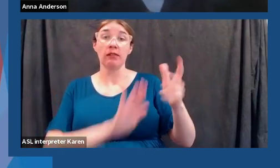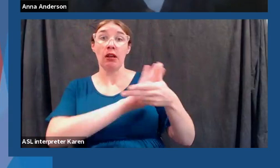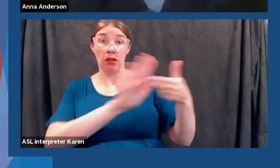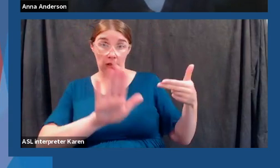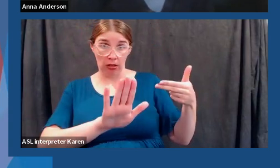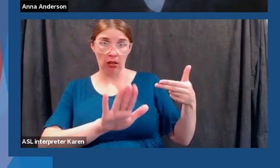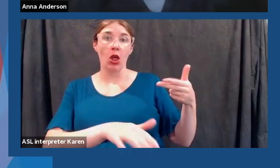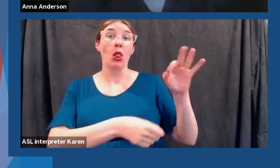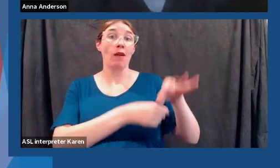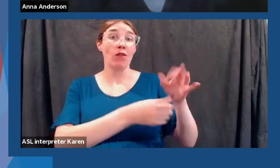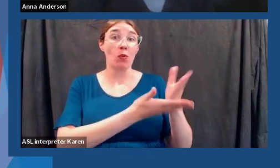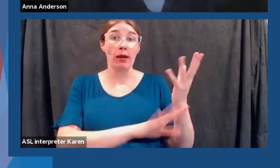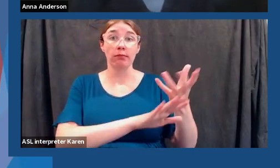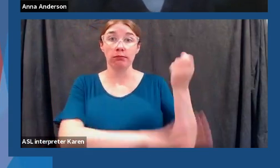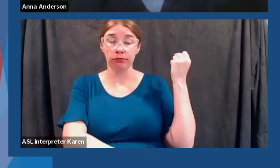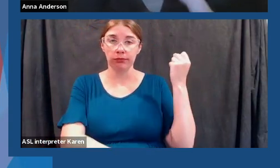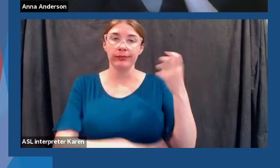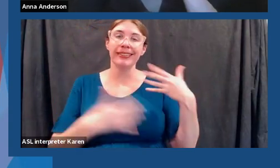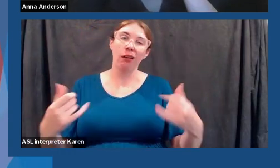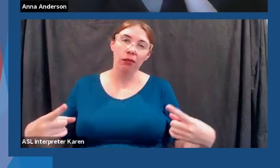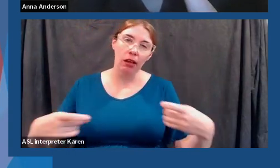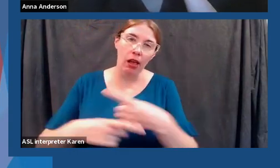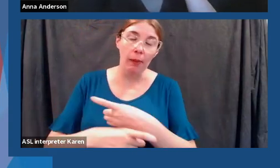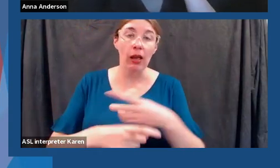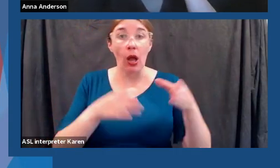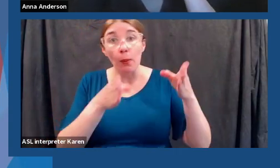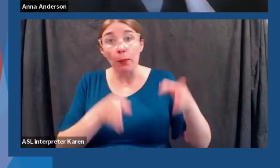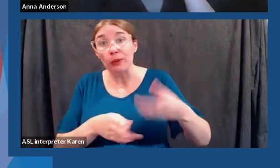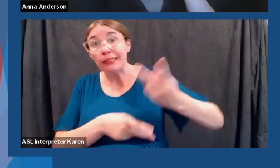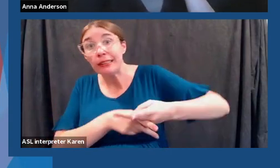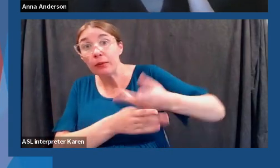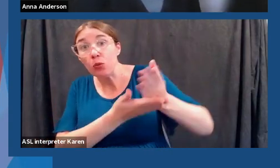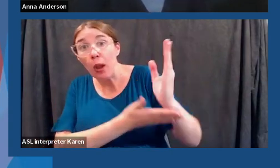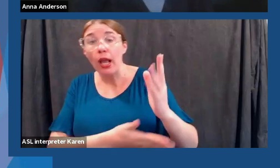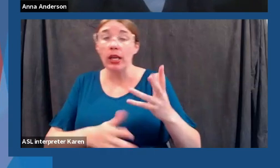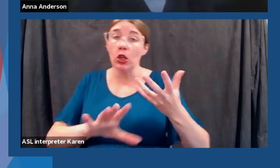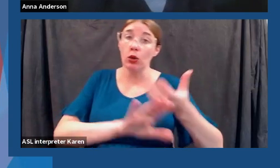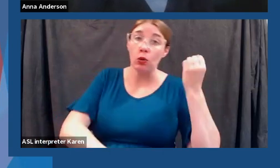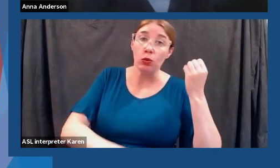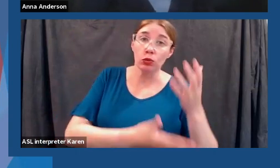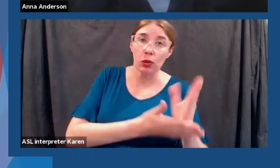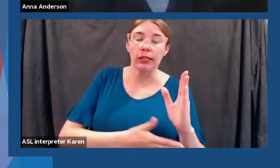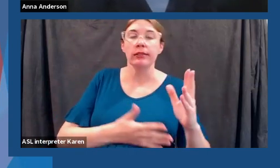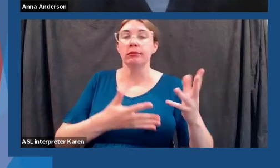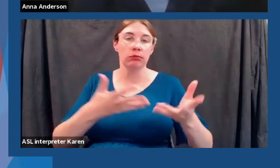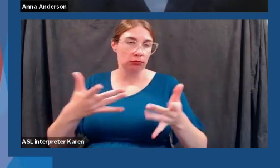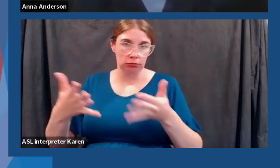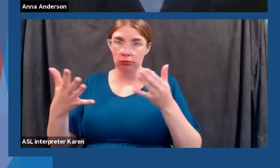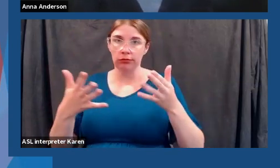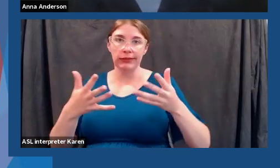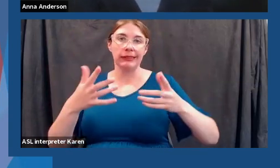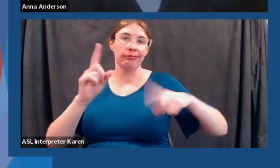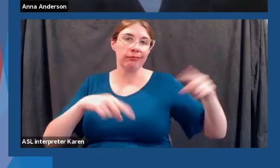somebody retains their rights or loses them. But this issue, the court has to determine somebody